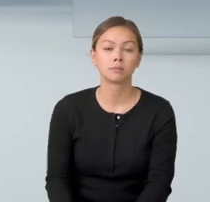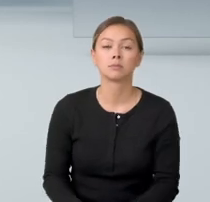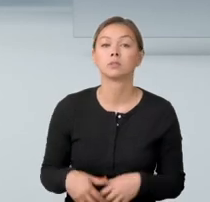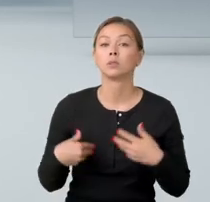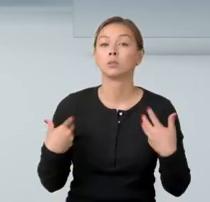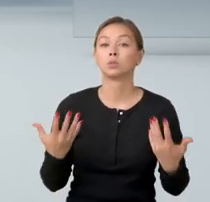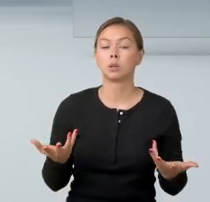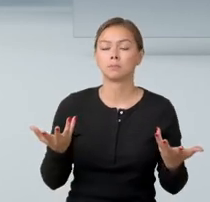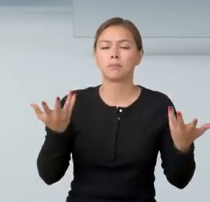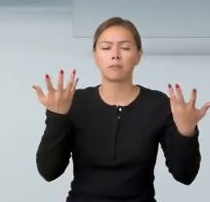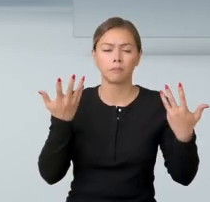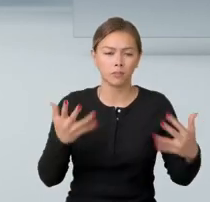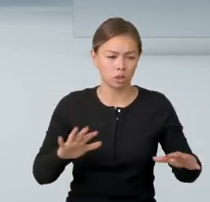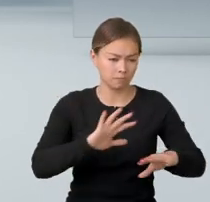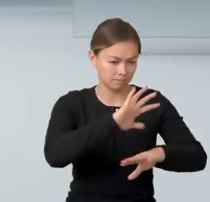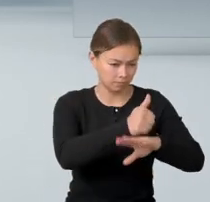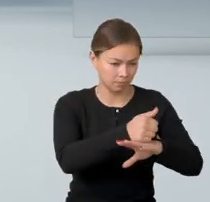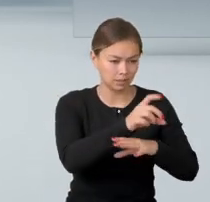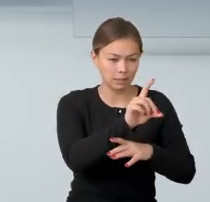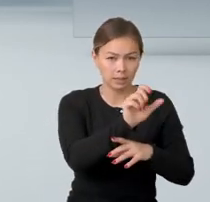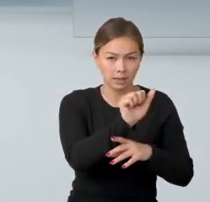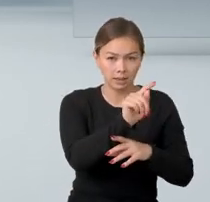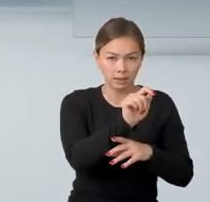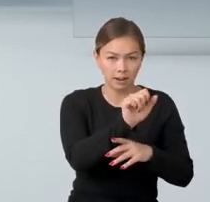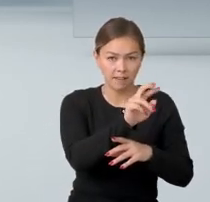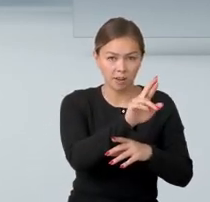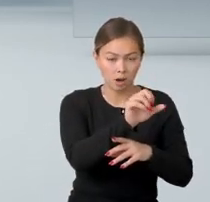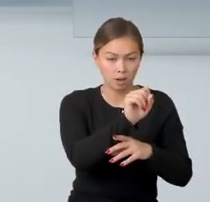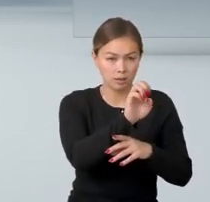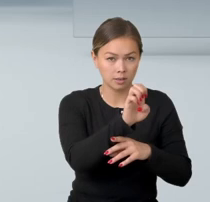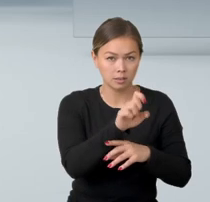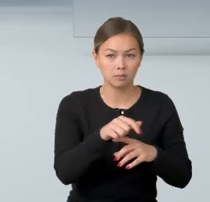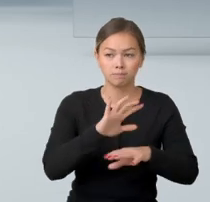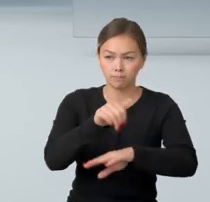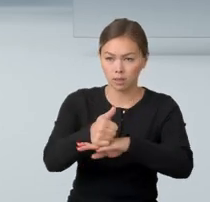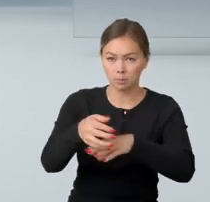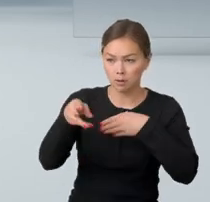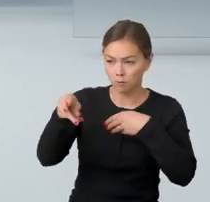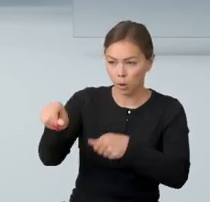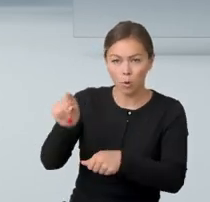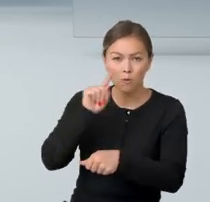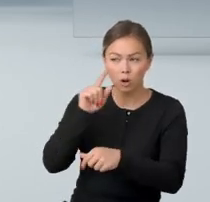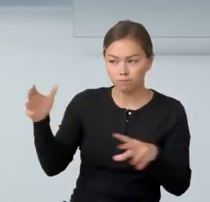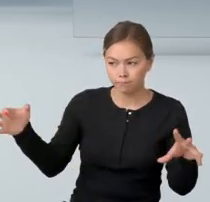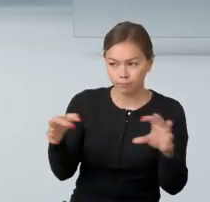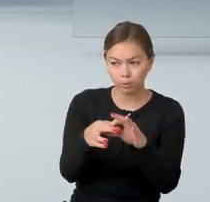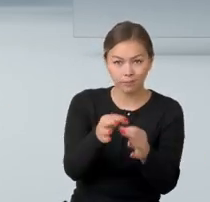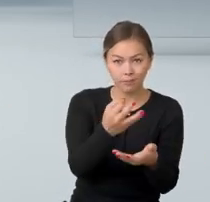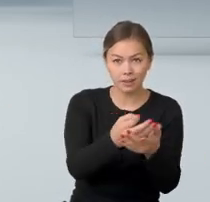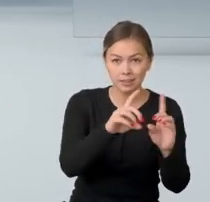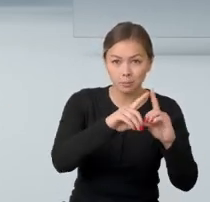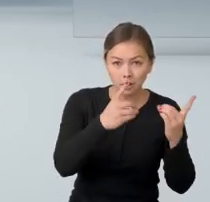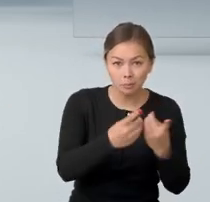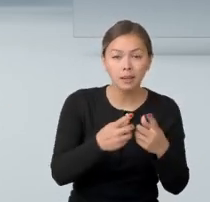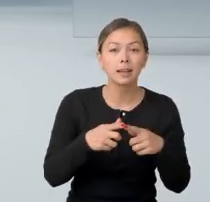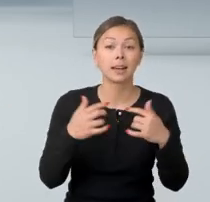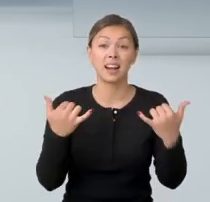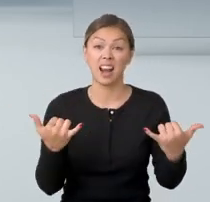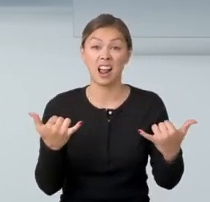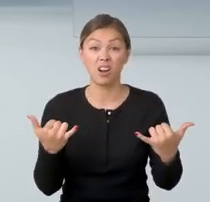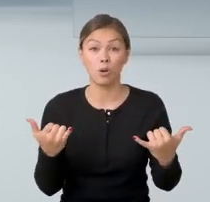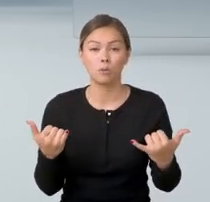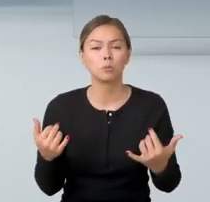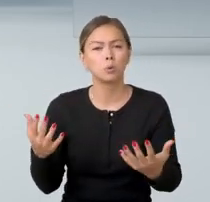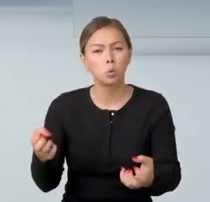okay so we have created the dataverse we have created the flow in the finance department and now